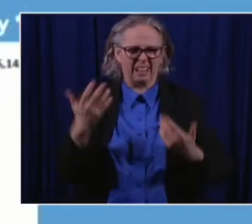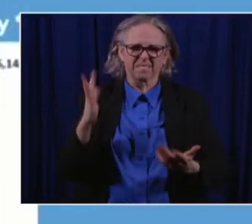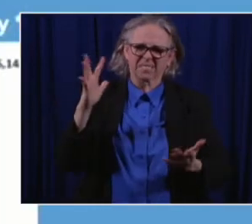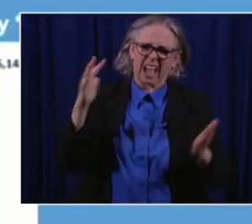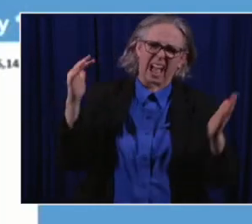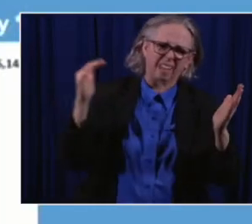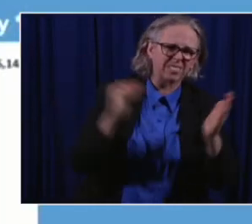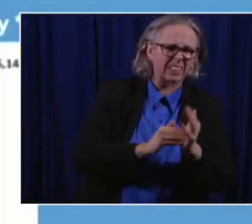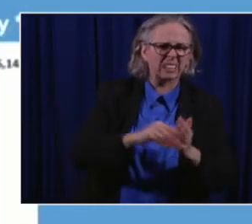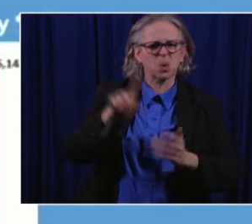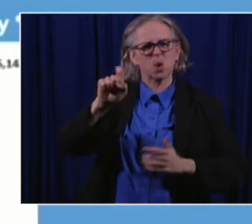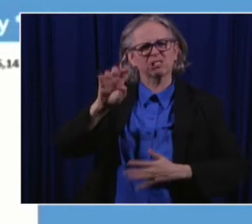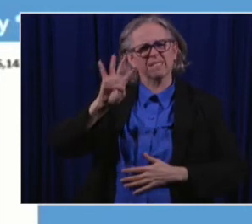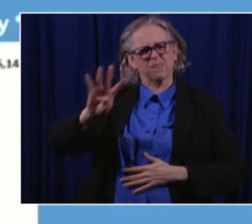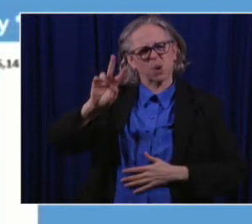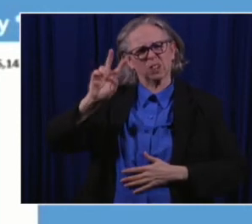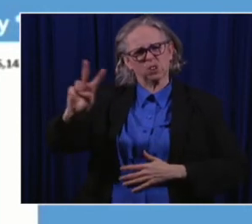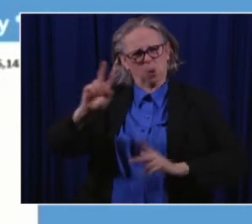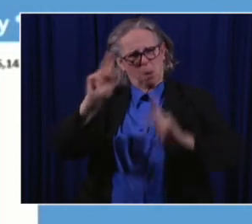5,142. Of those,